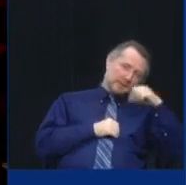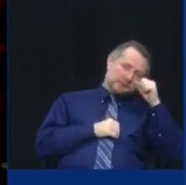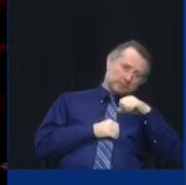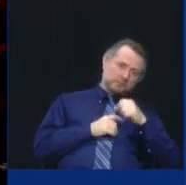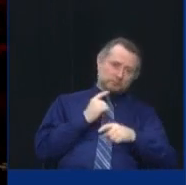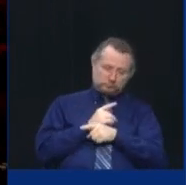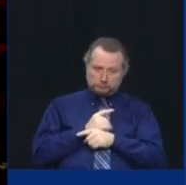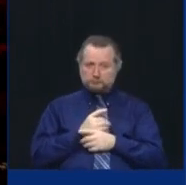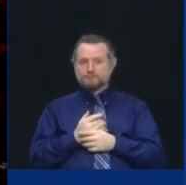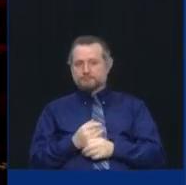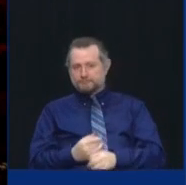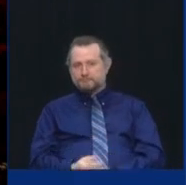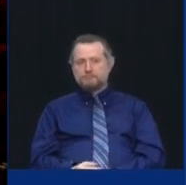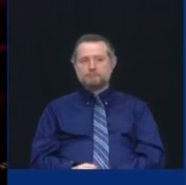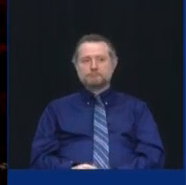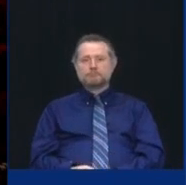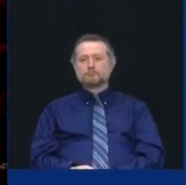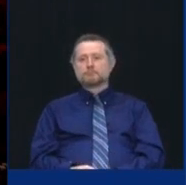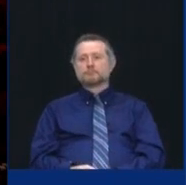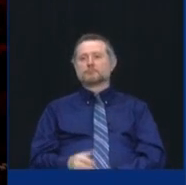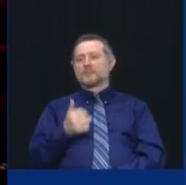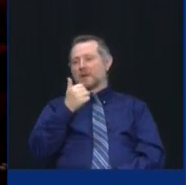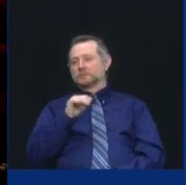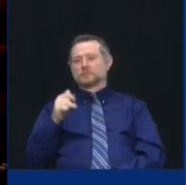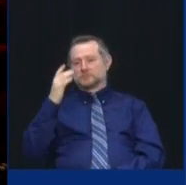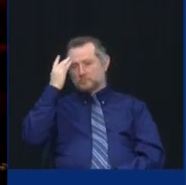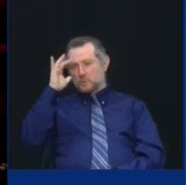to on any